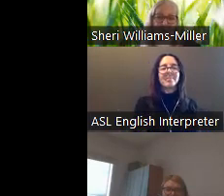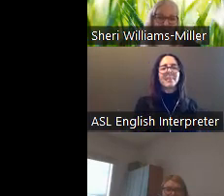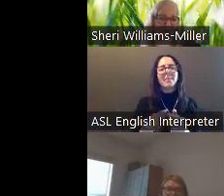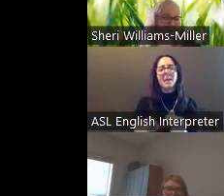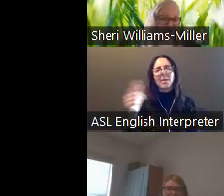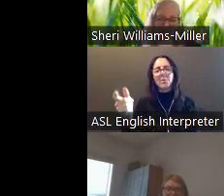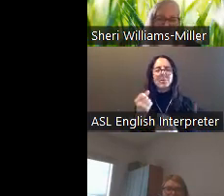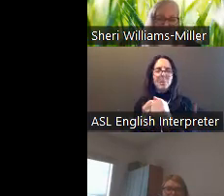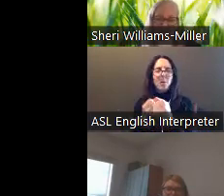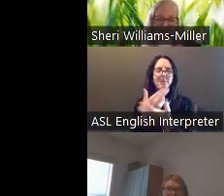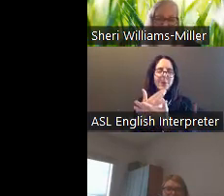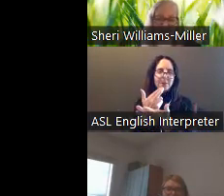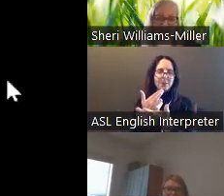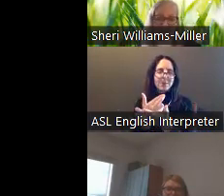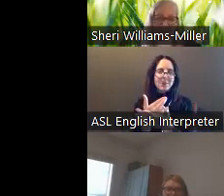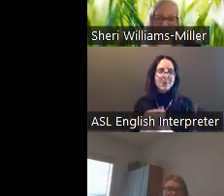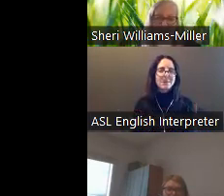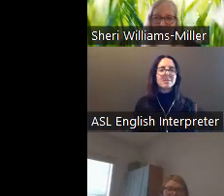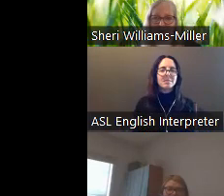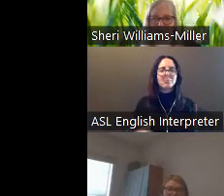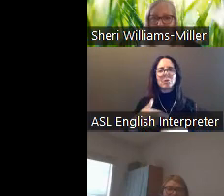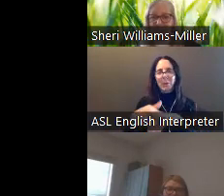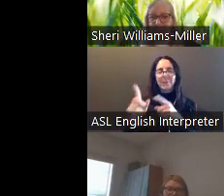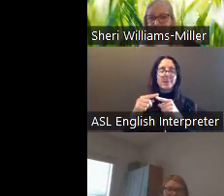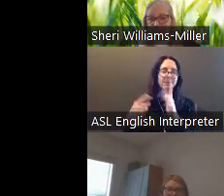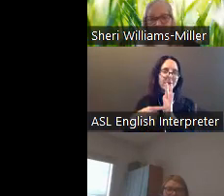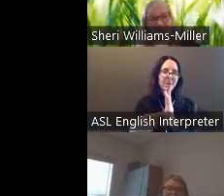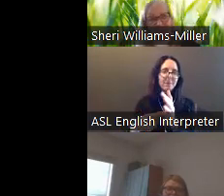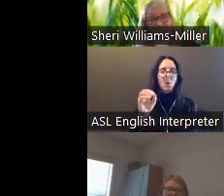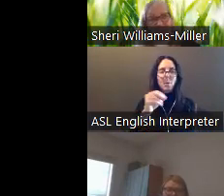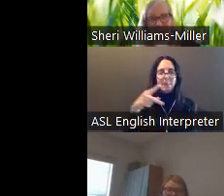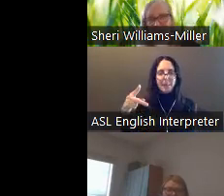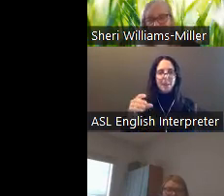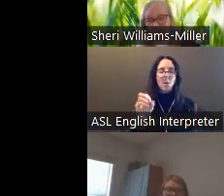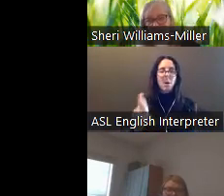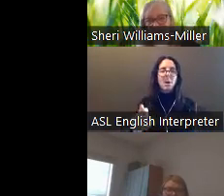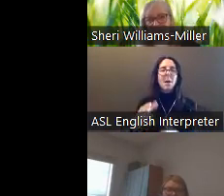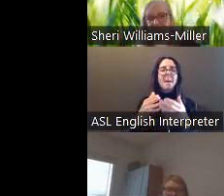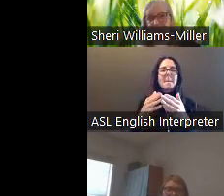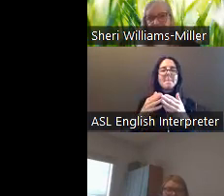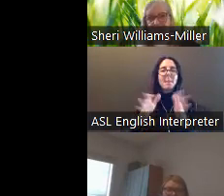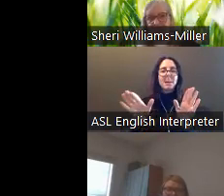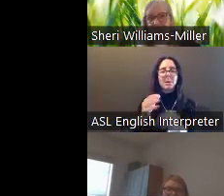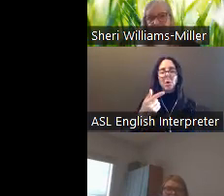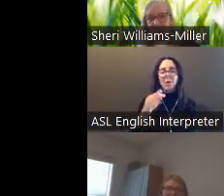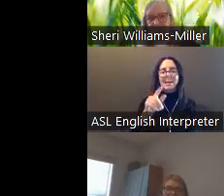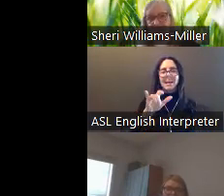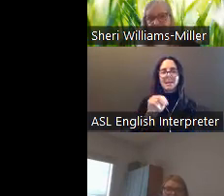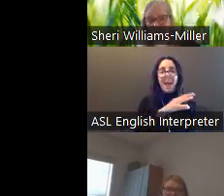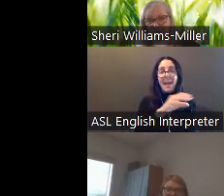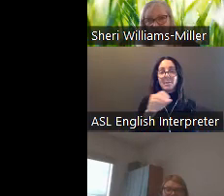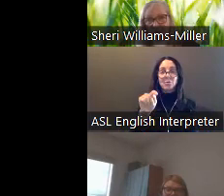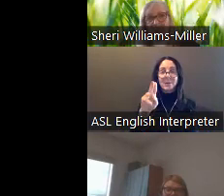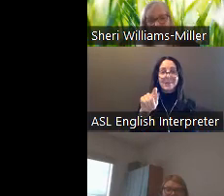resources, and again, referring to the OPP and PO, public guardian and trustee, and